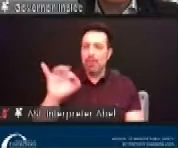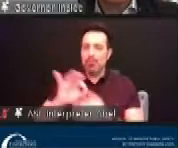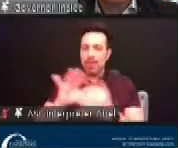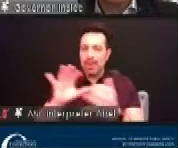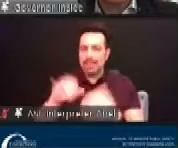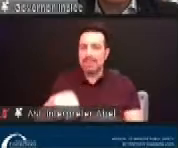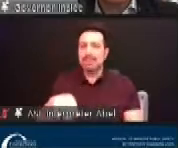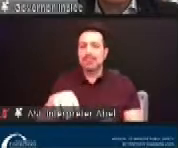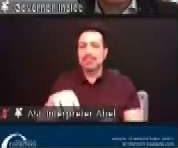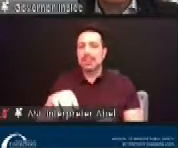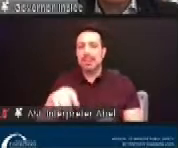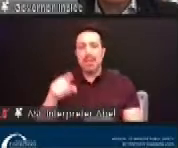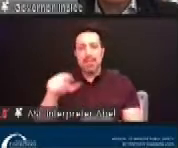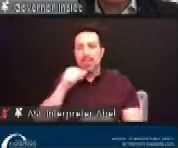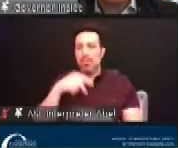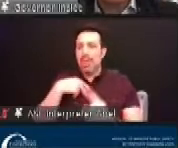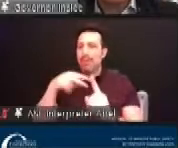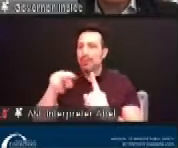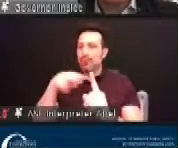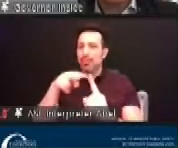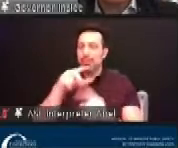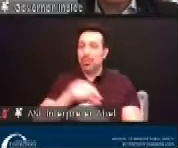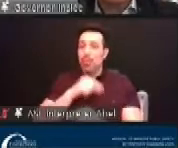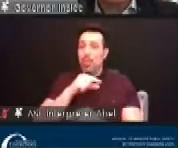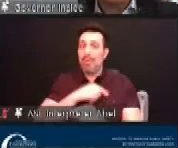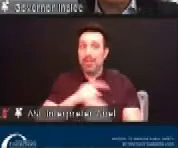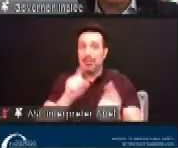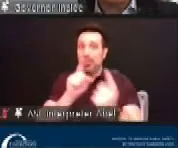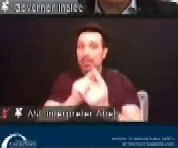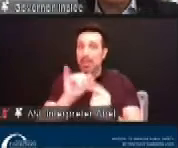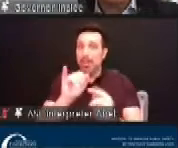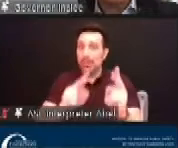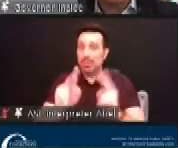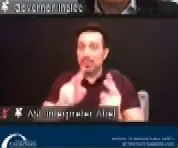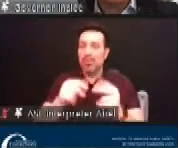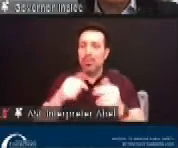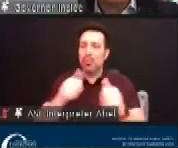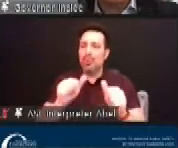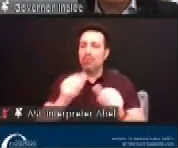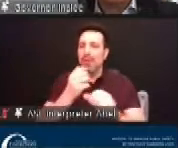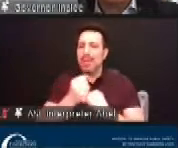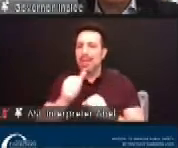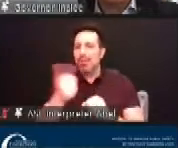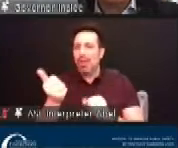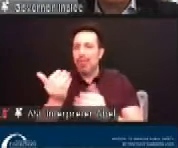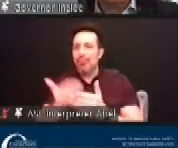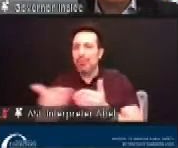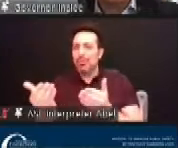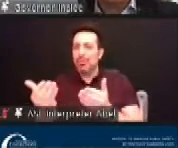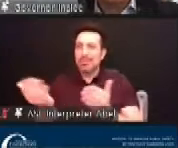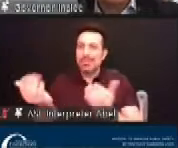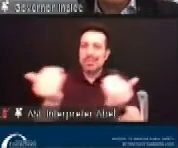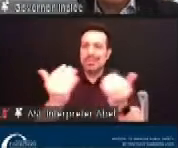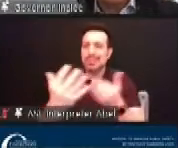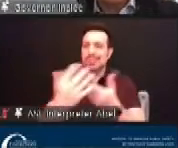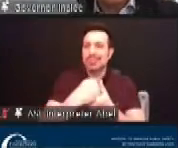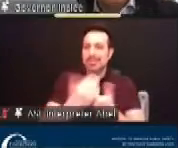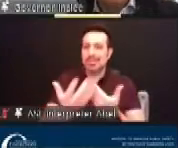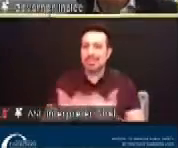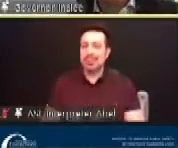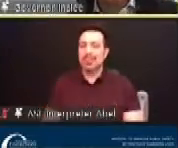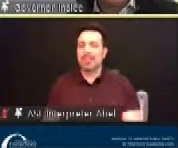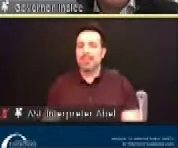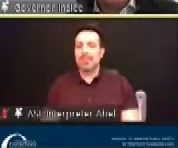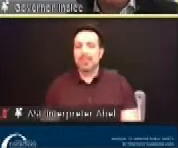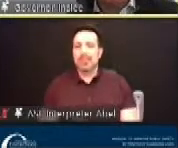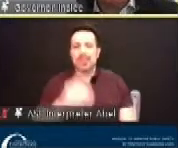qualifies. And so when we run up with those people, we try to get other resources to step in. I'm